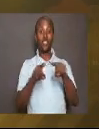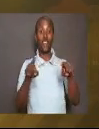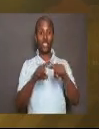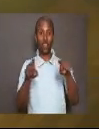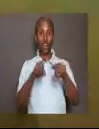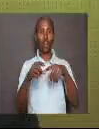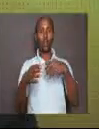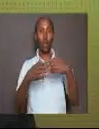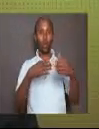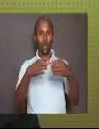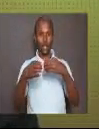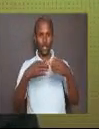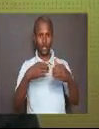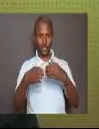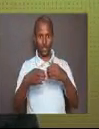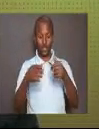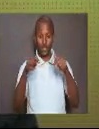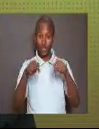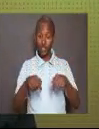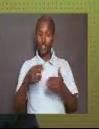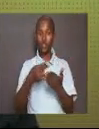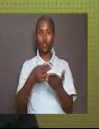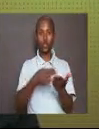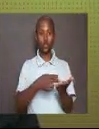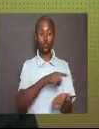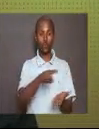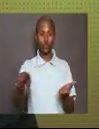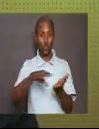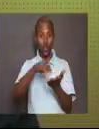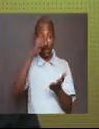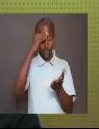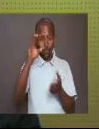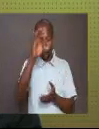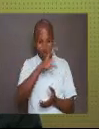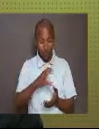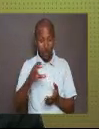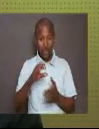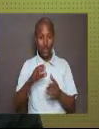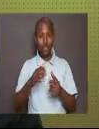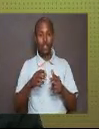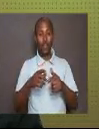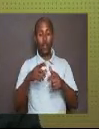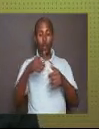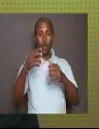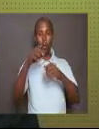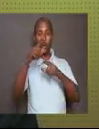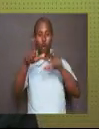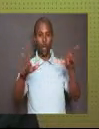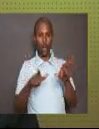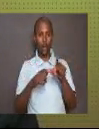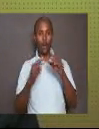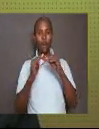differential calculus. In this unit, we will learn to find the local minimum